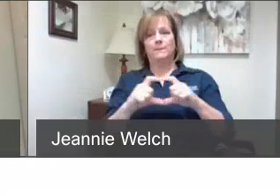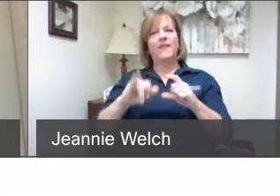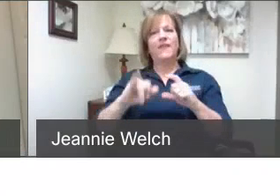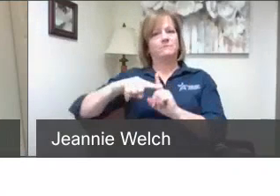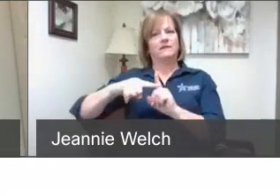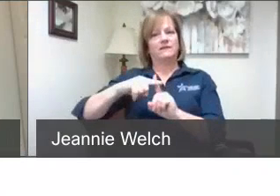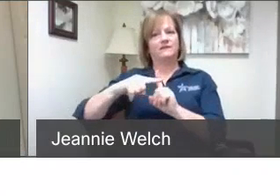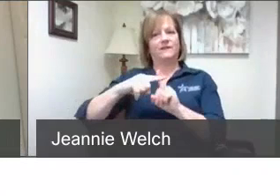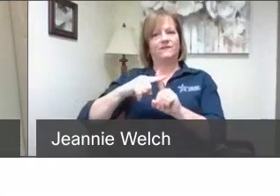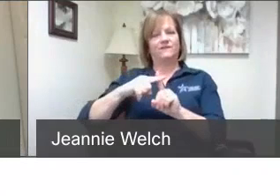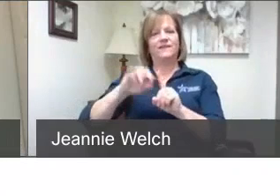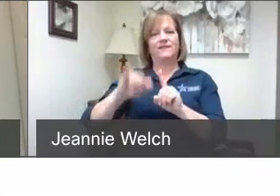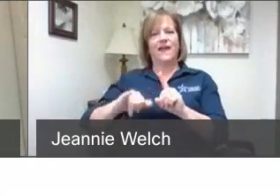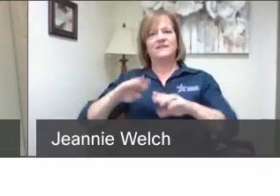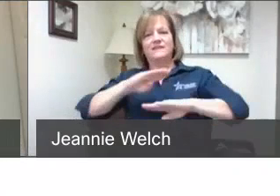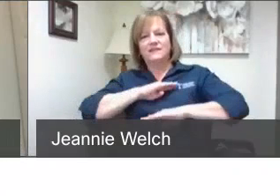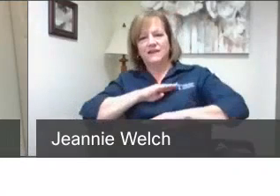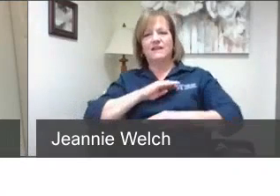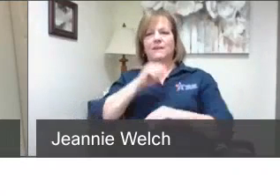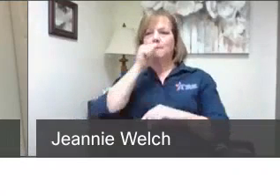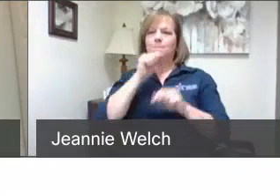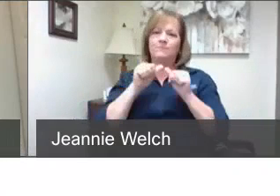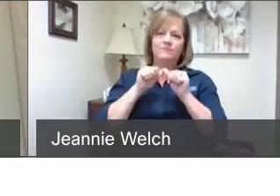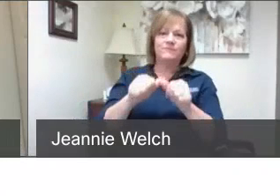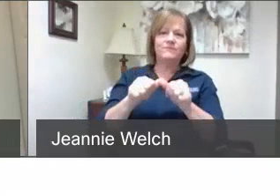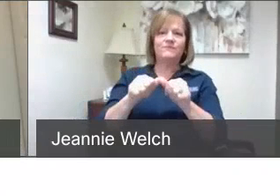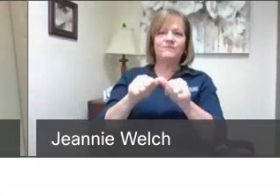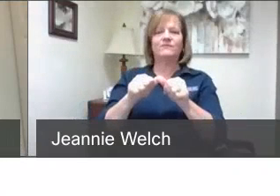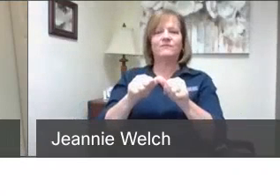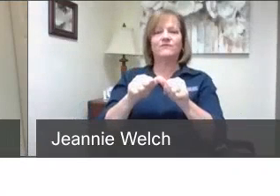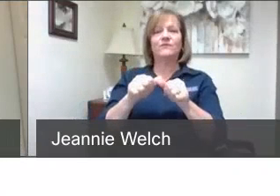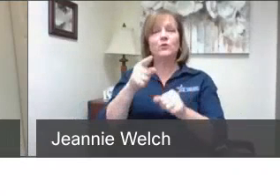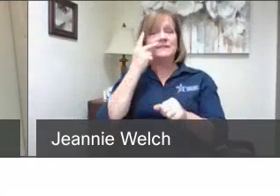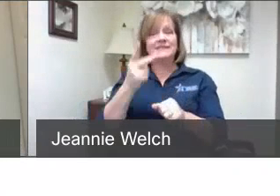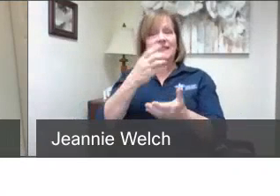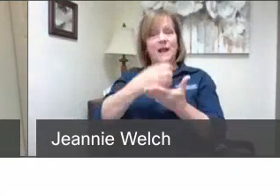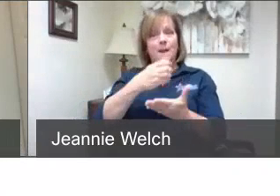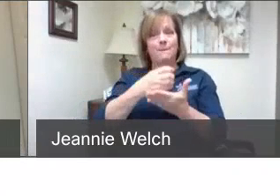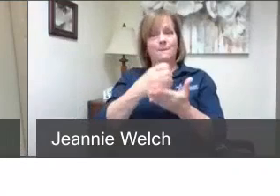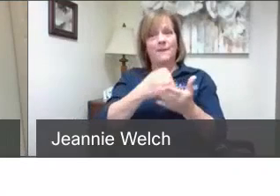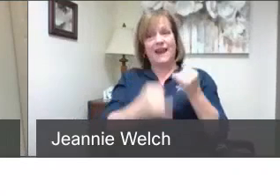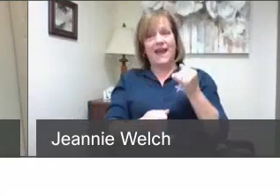the satisfaction, the resilience, and all of those things. And you see the cup on the side